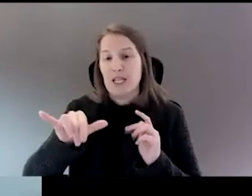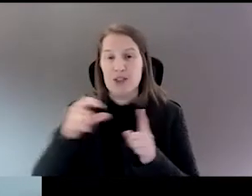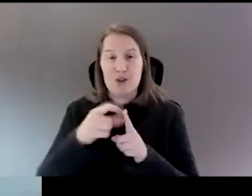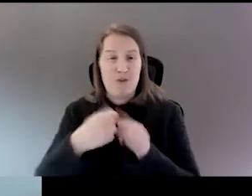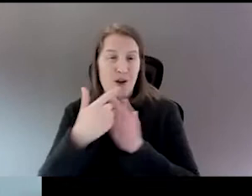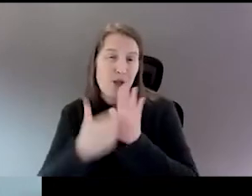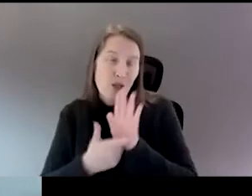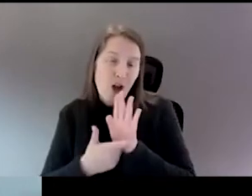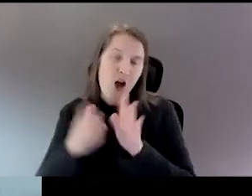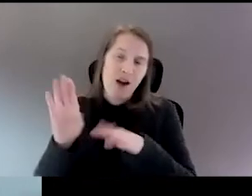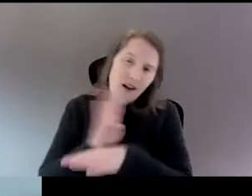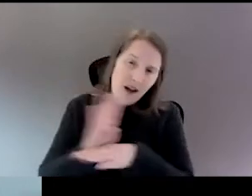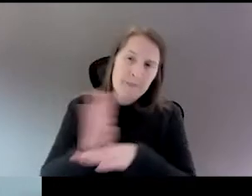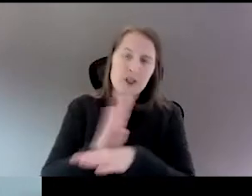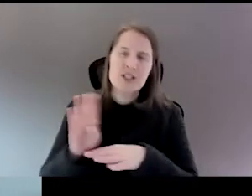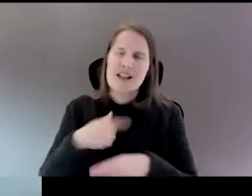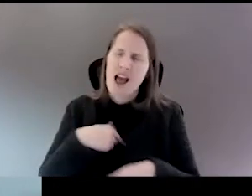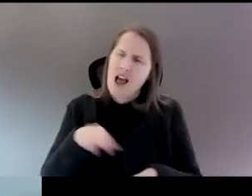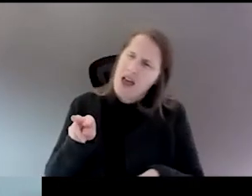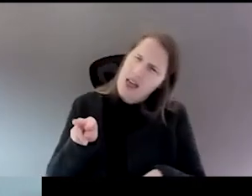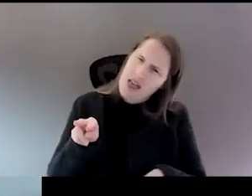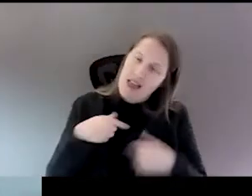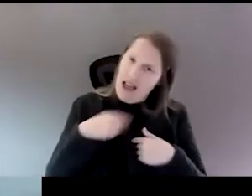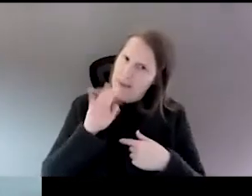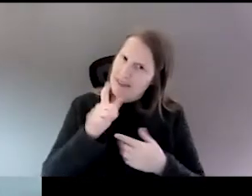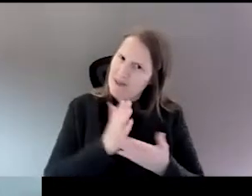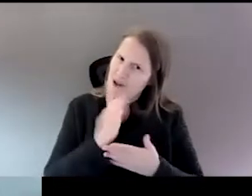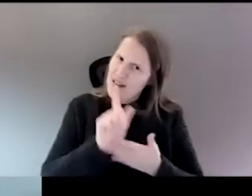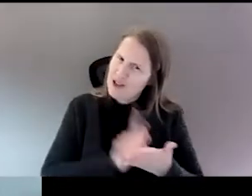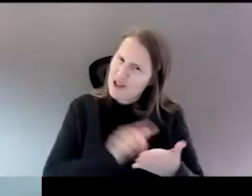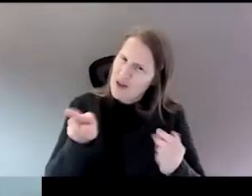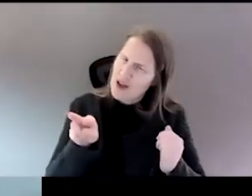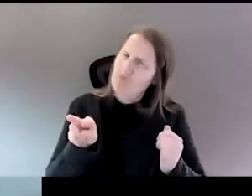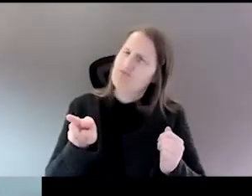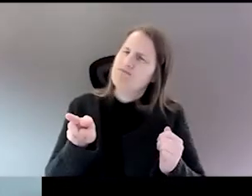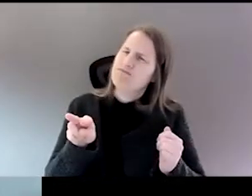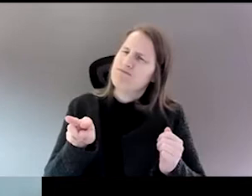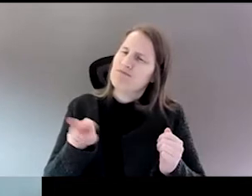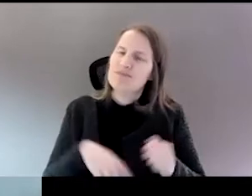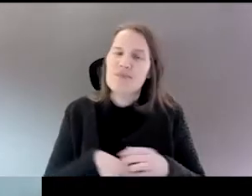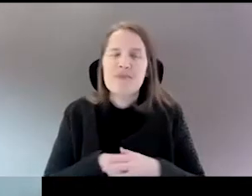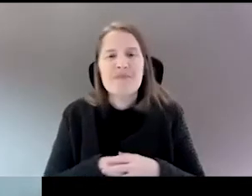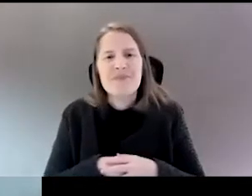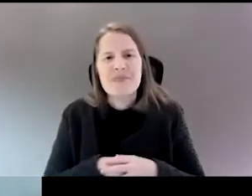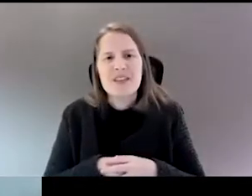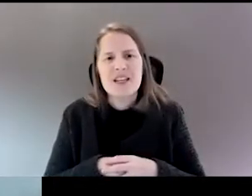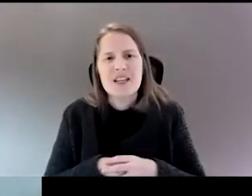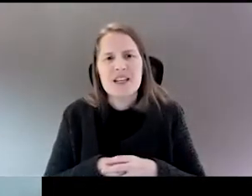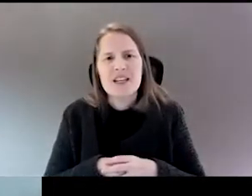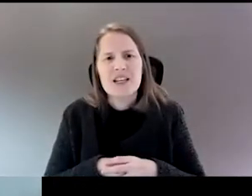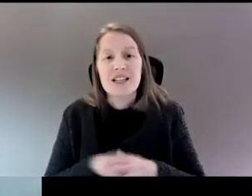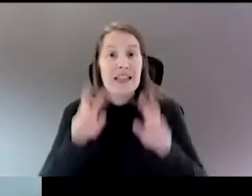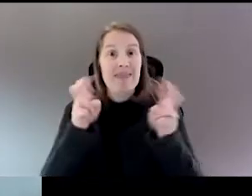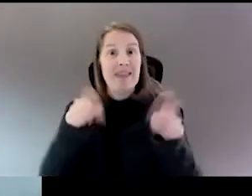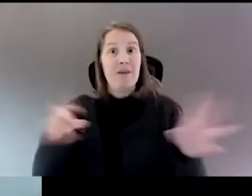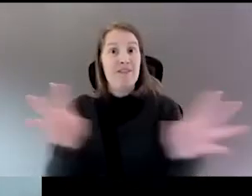which struck me as a civil rights attorney in particular. And since the theme of this conference, and I think one of the